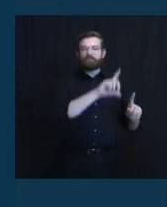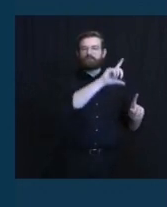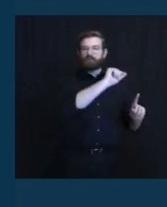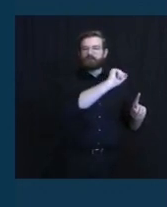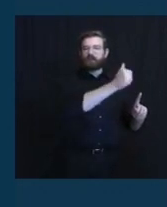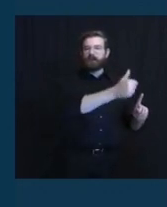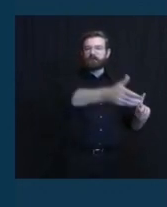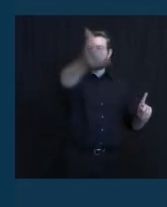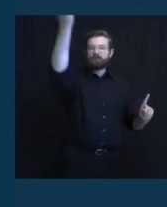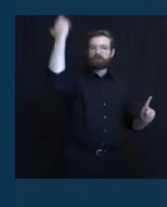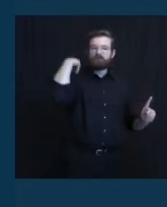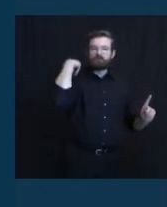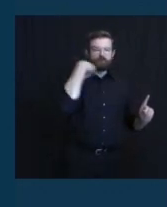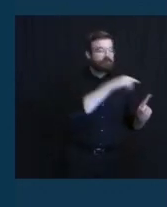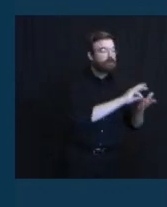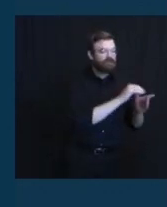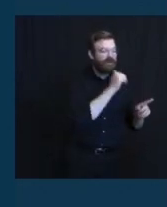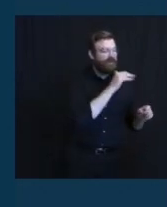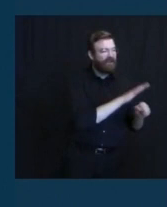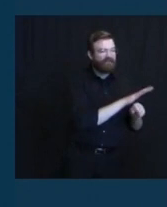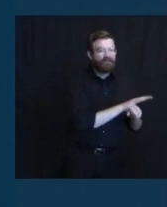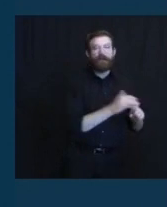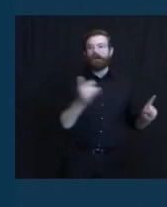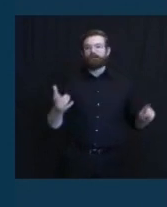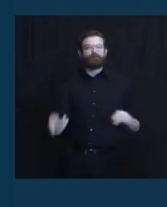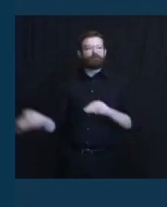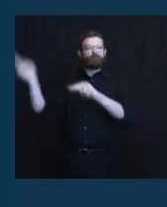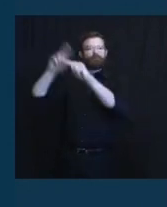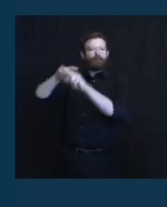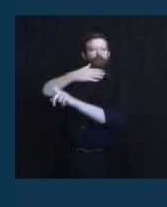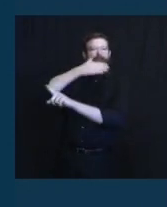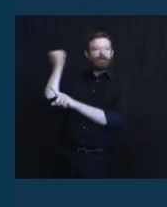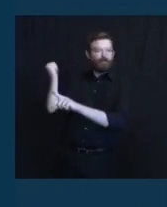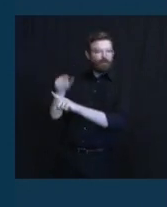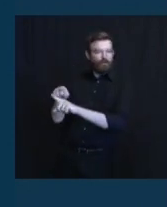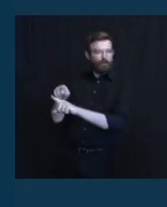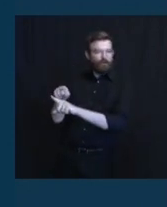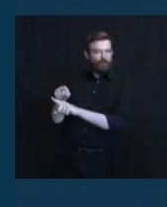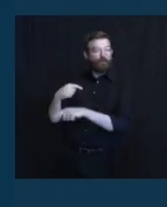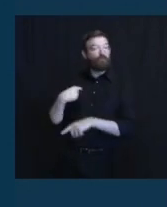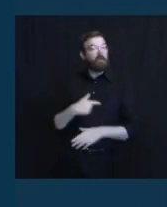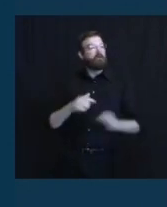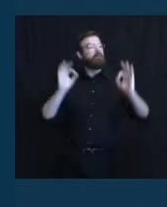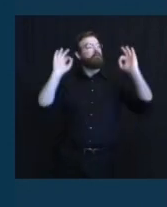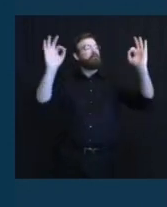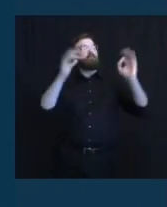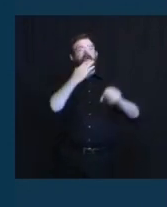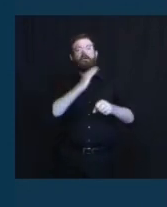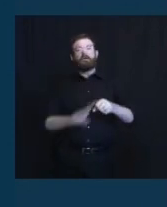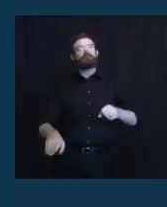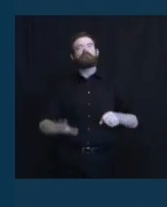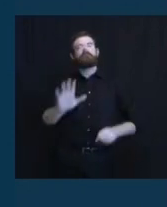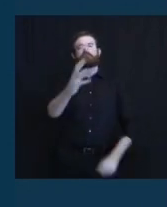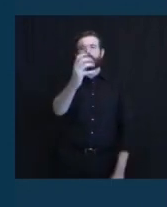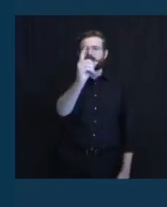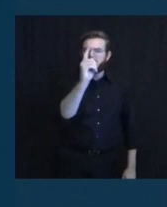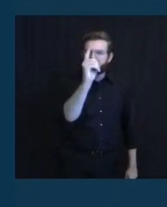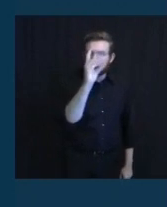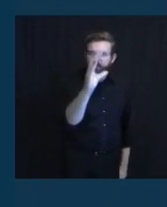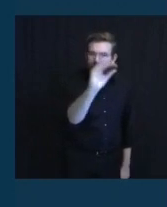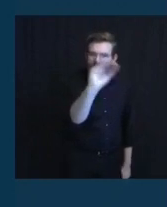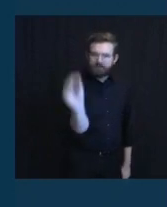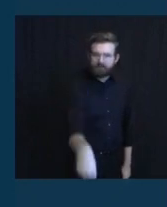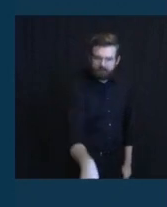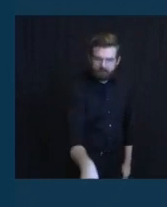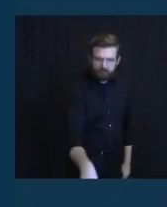is absolutely critical to ensuring New Jersey gets its fair share back from Washington for education, for human services and